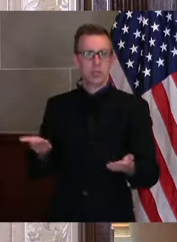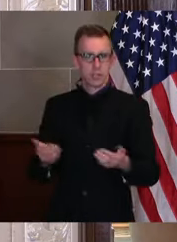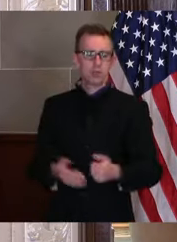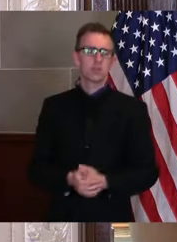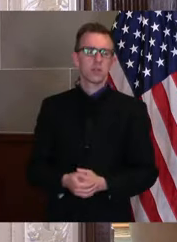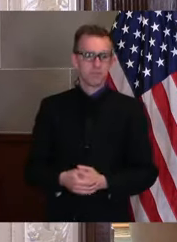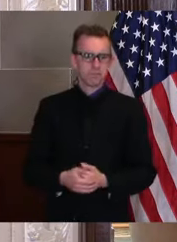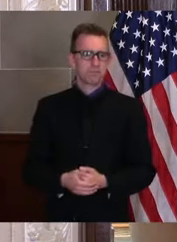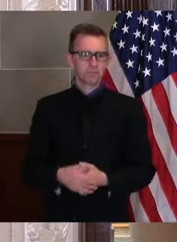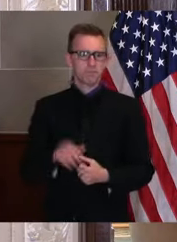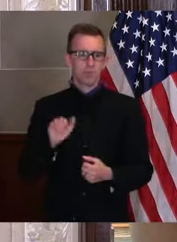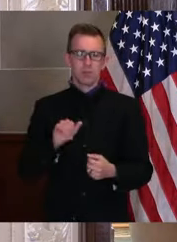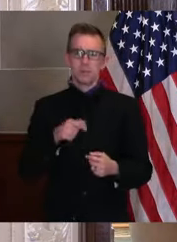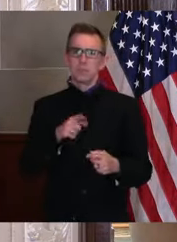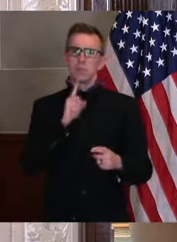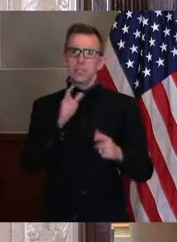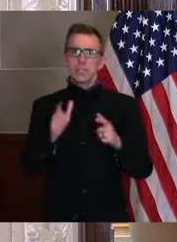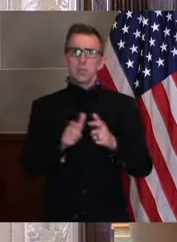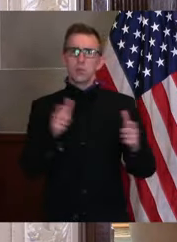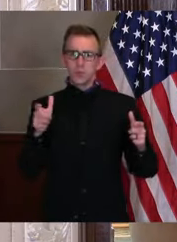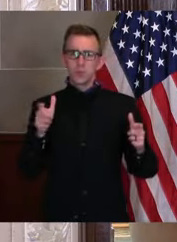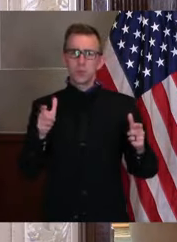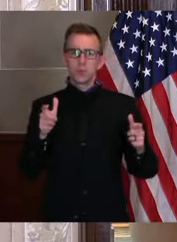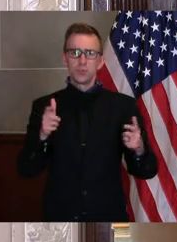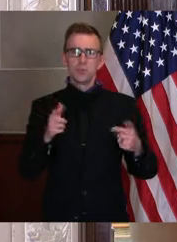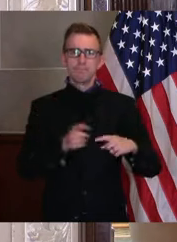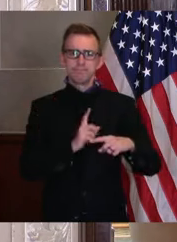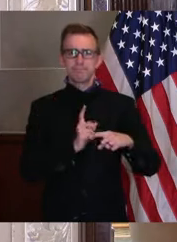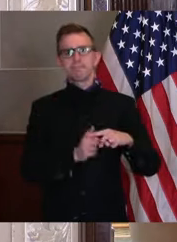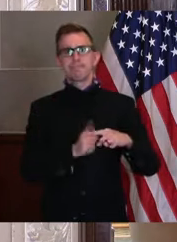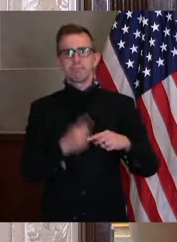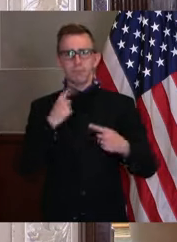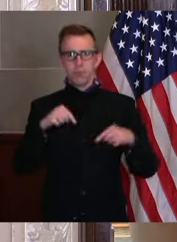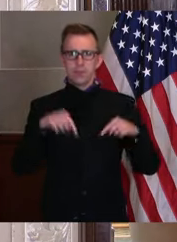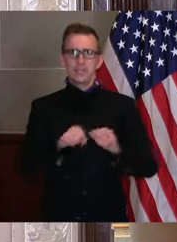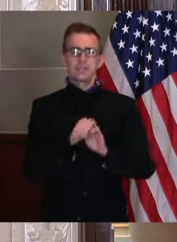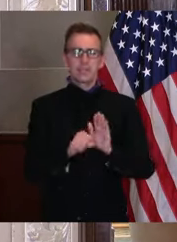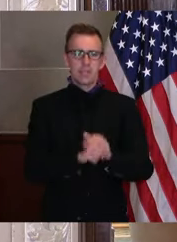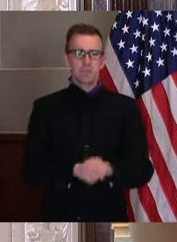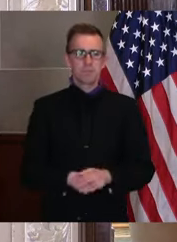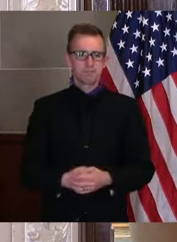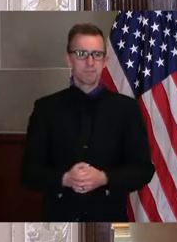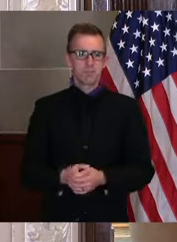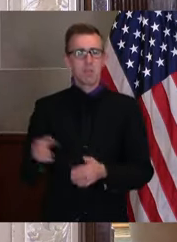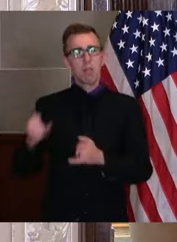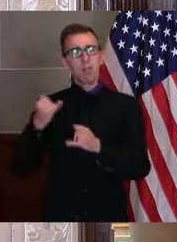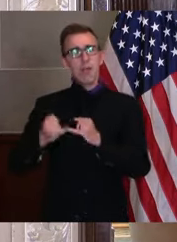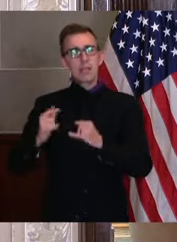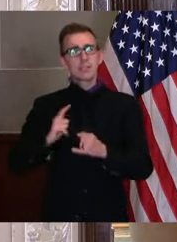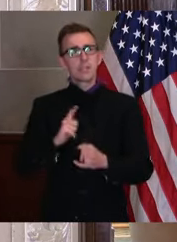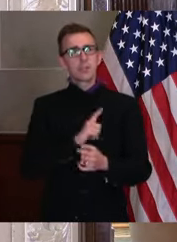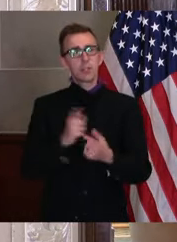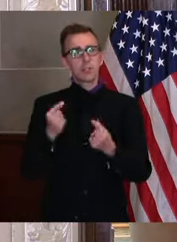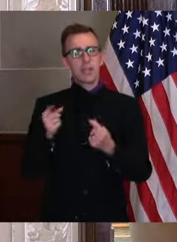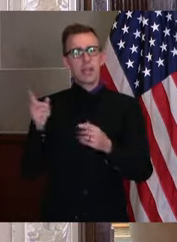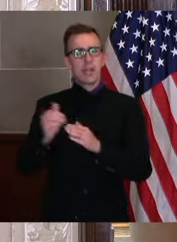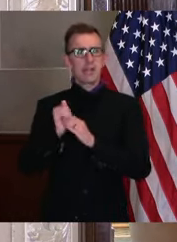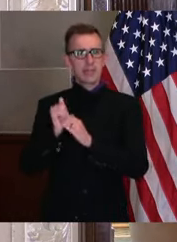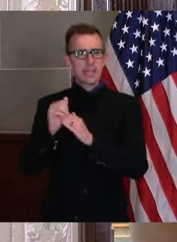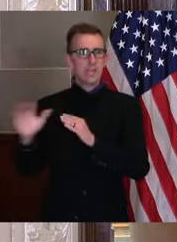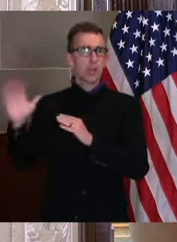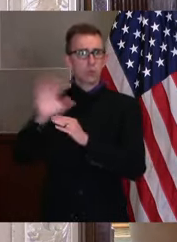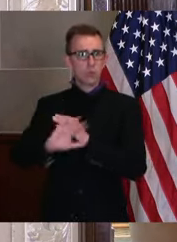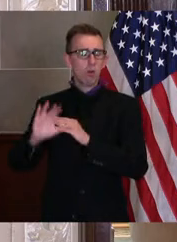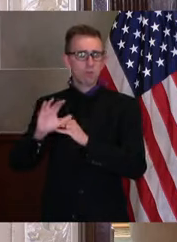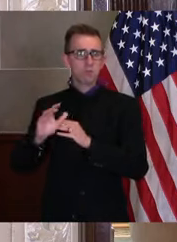big, those are just huge lifts right there to get them done. Actually, that last one that the legislators did probably is a leader in the nation